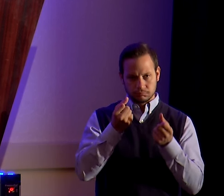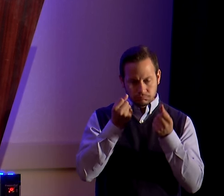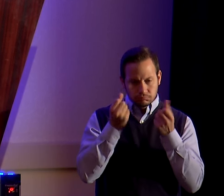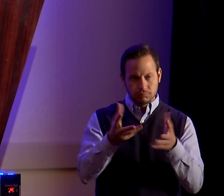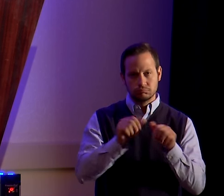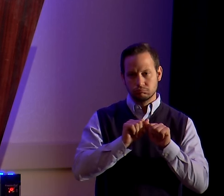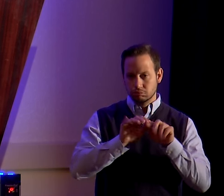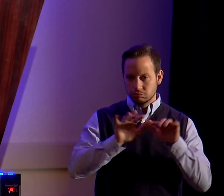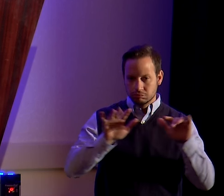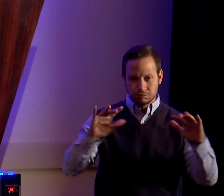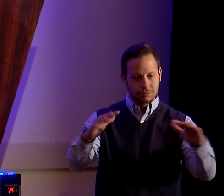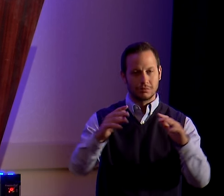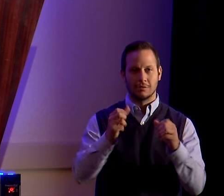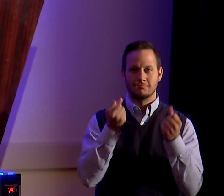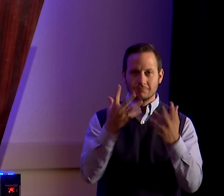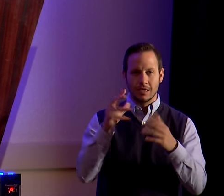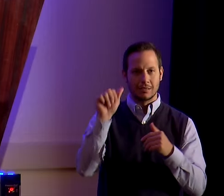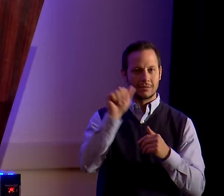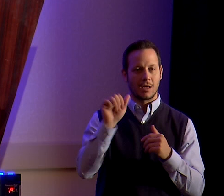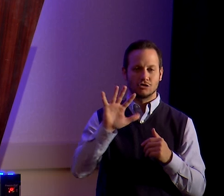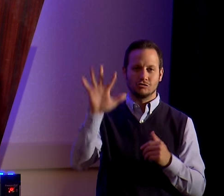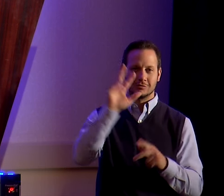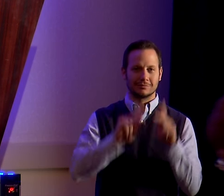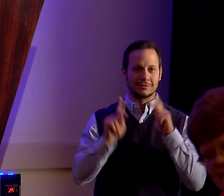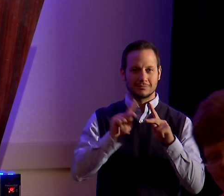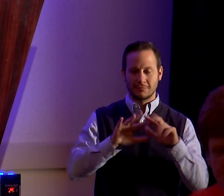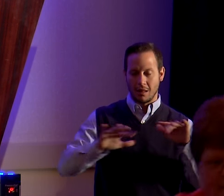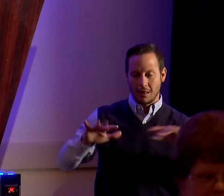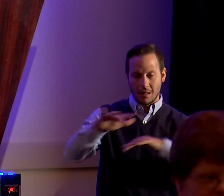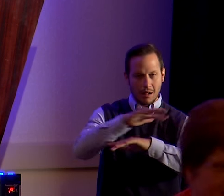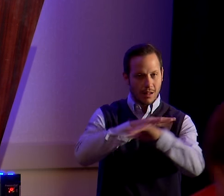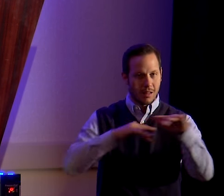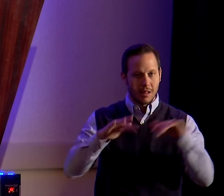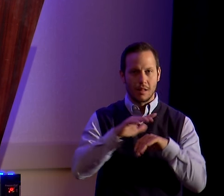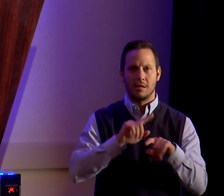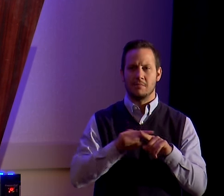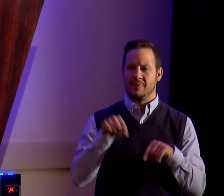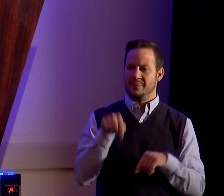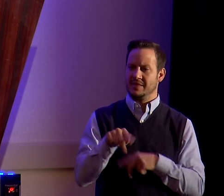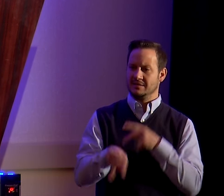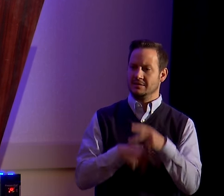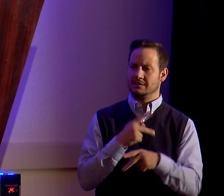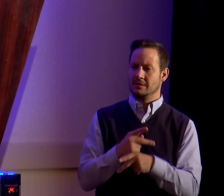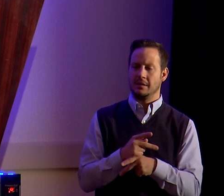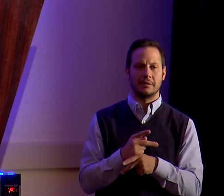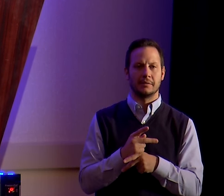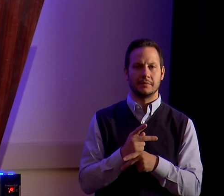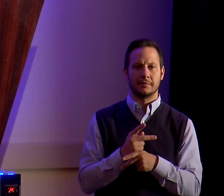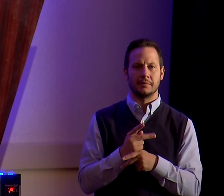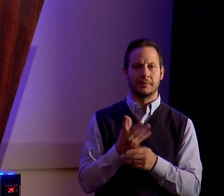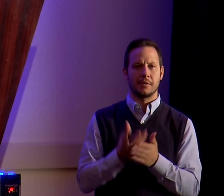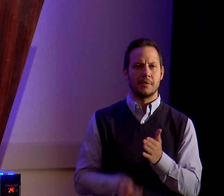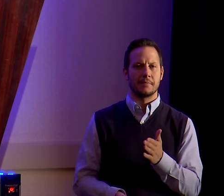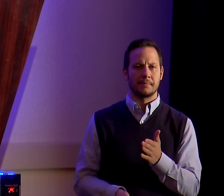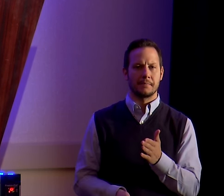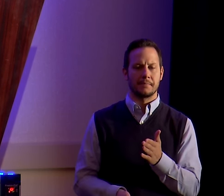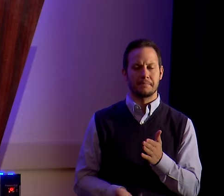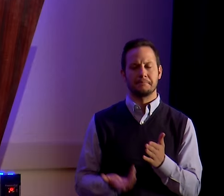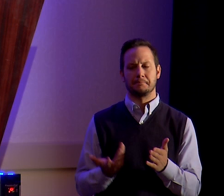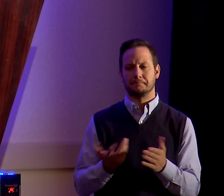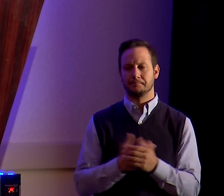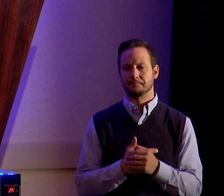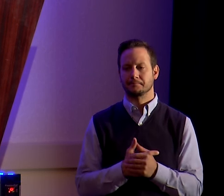of Asians. And yet, when it comes to movements like this, they're absent. And I've always, you